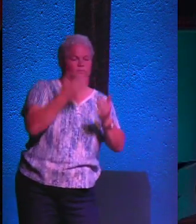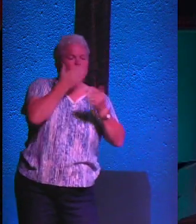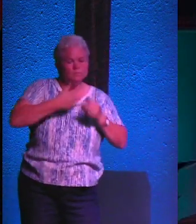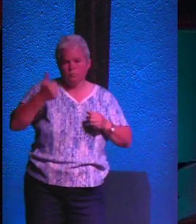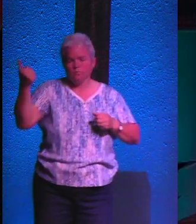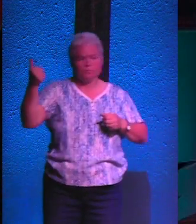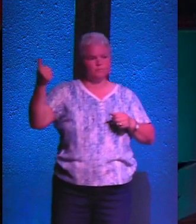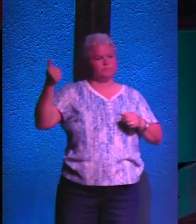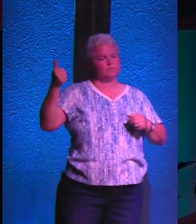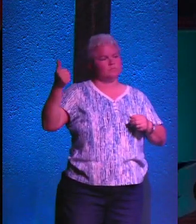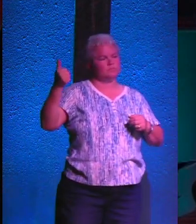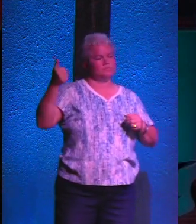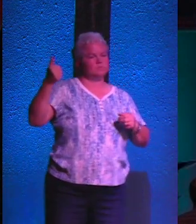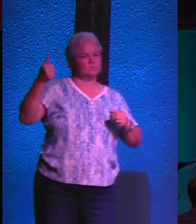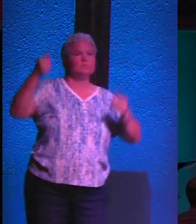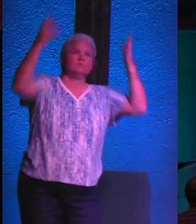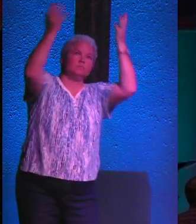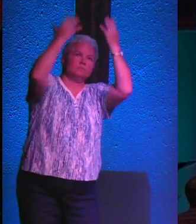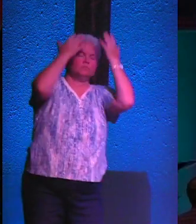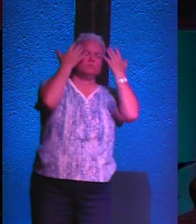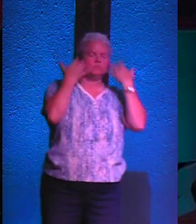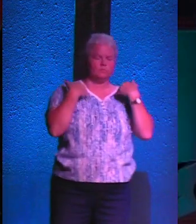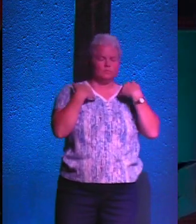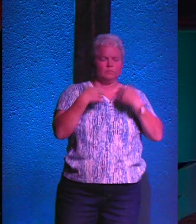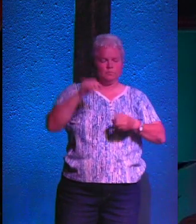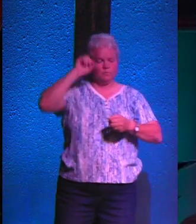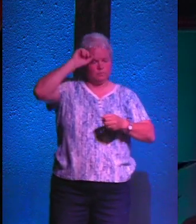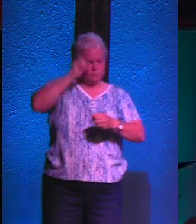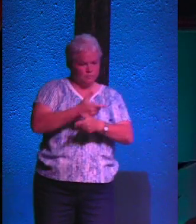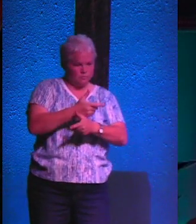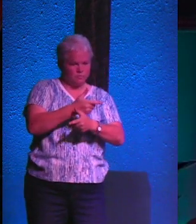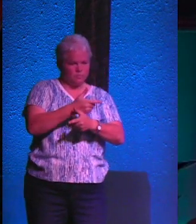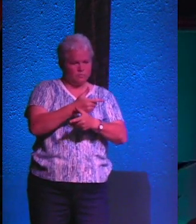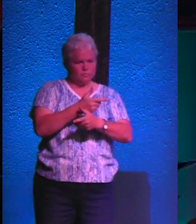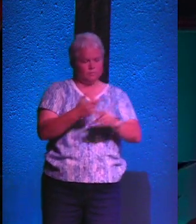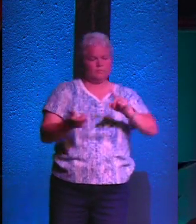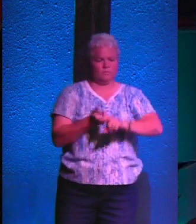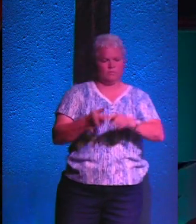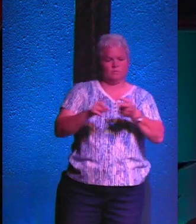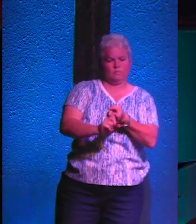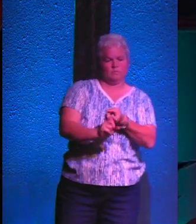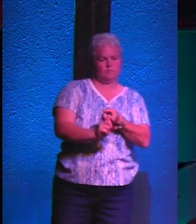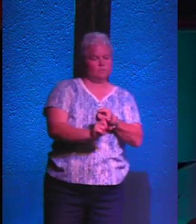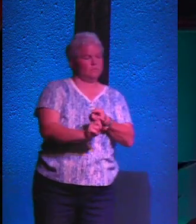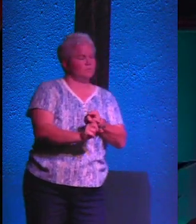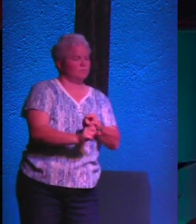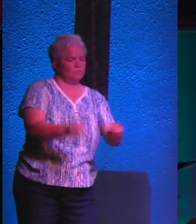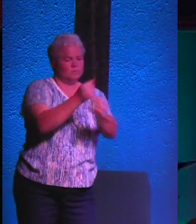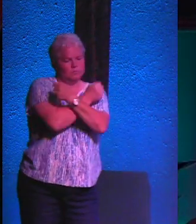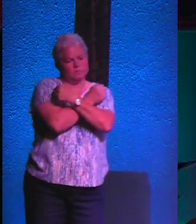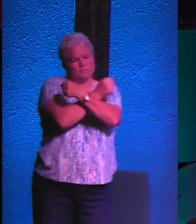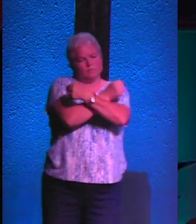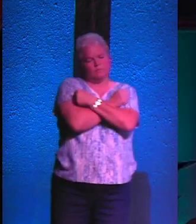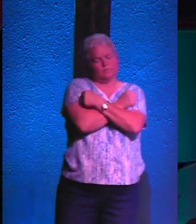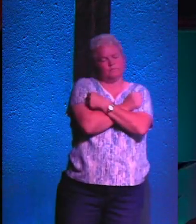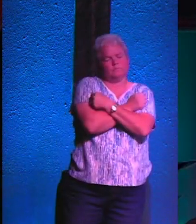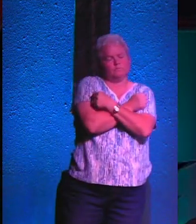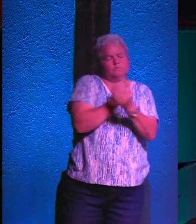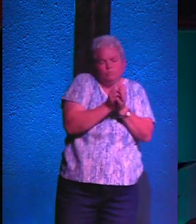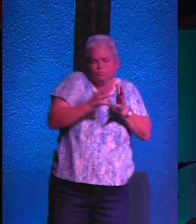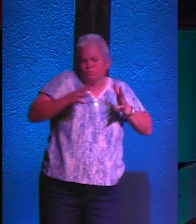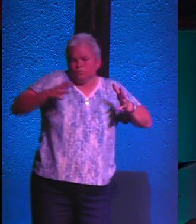the best. You're closer than any brother, closer to any friend, and you love us